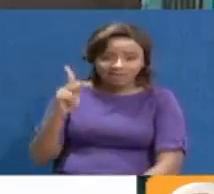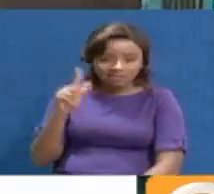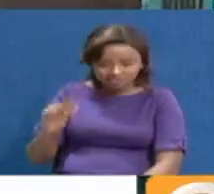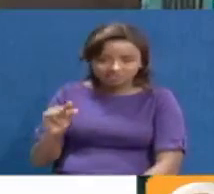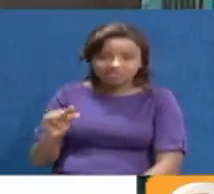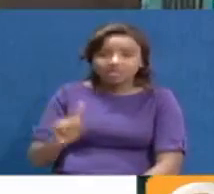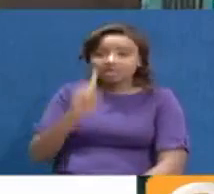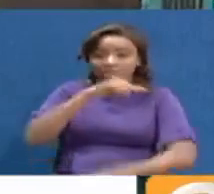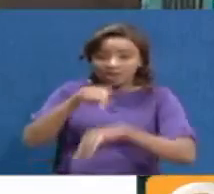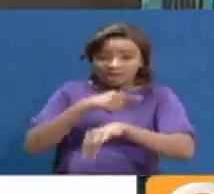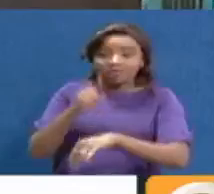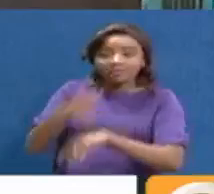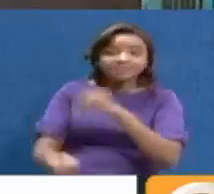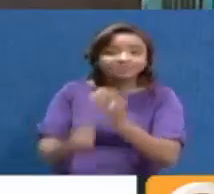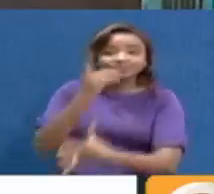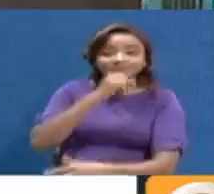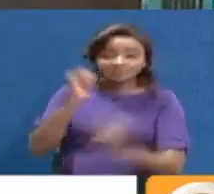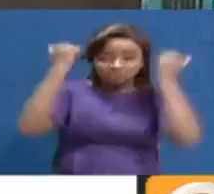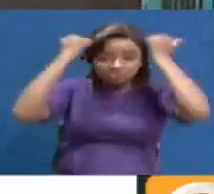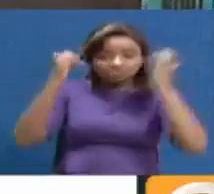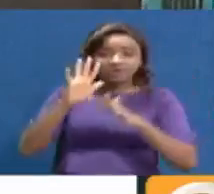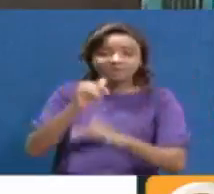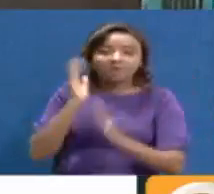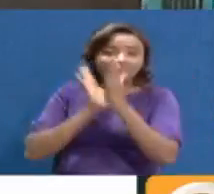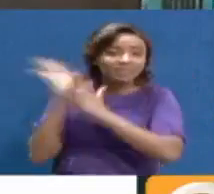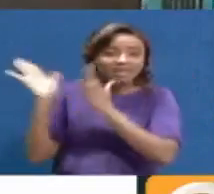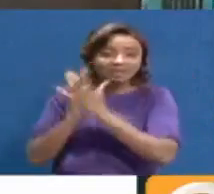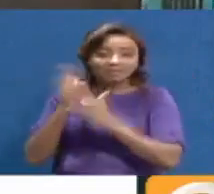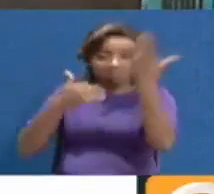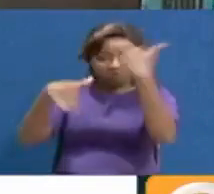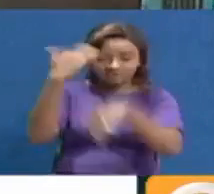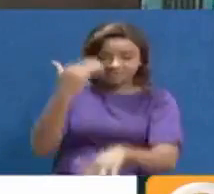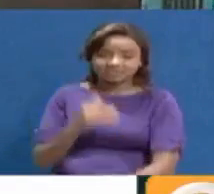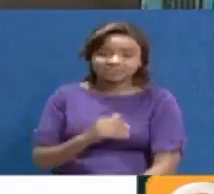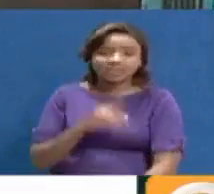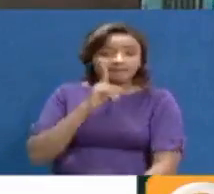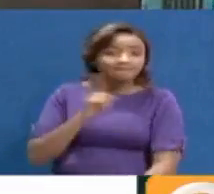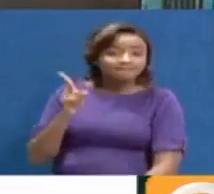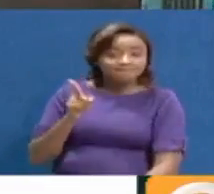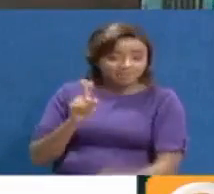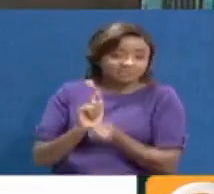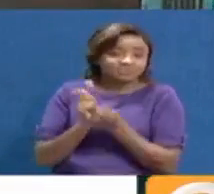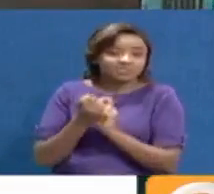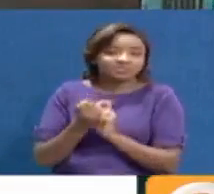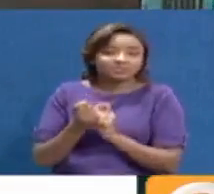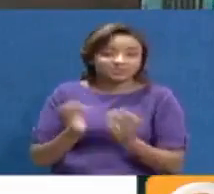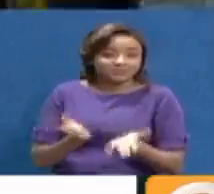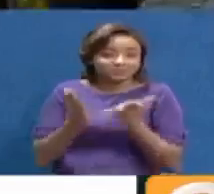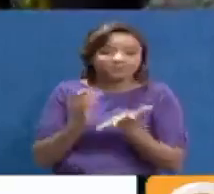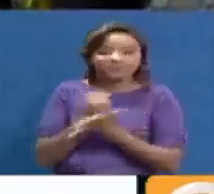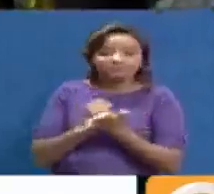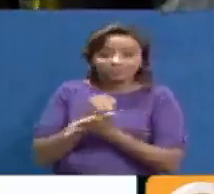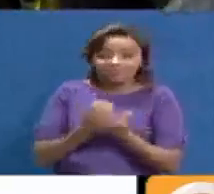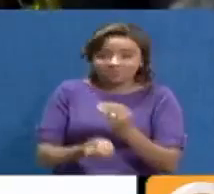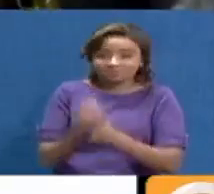innovation by Dedan Kimathi University students that might just be a game changer in coffee processing in the country.